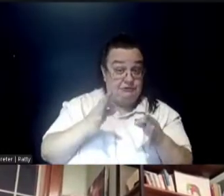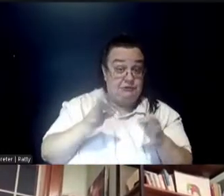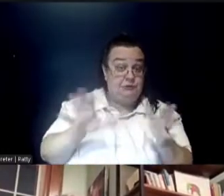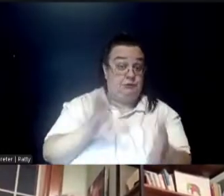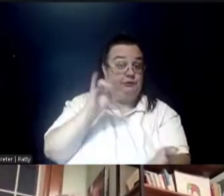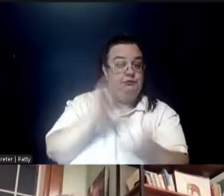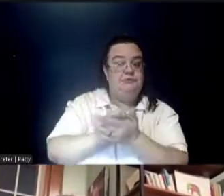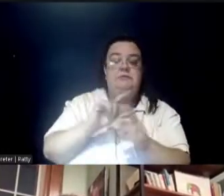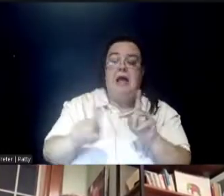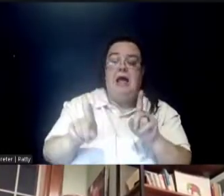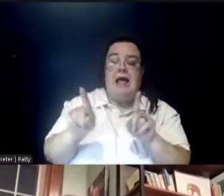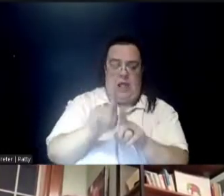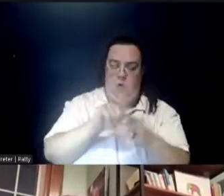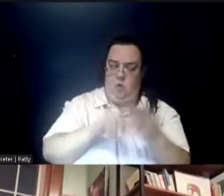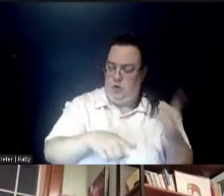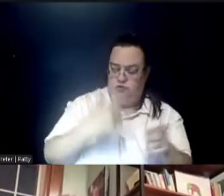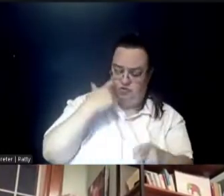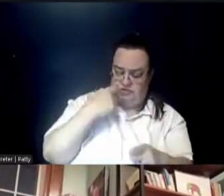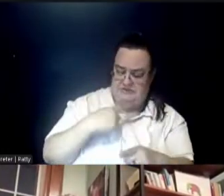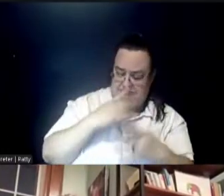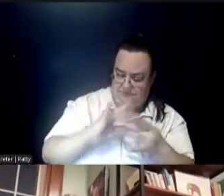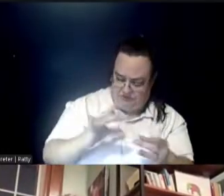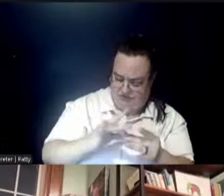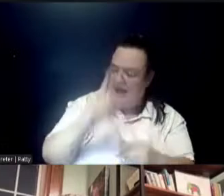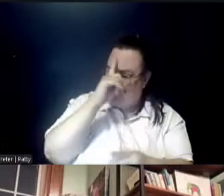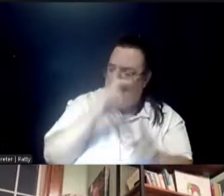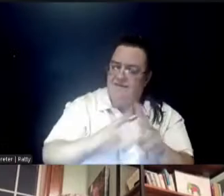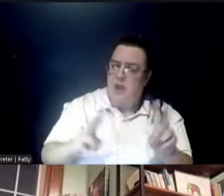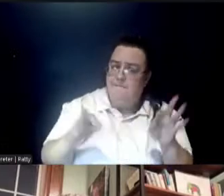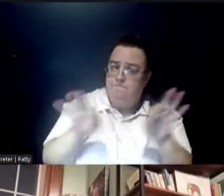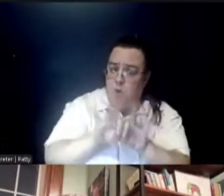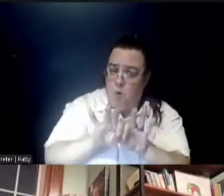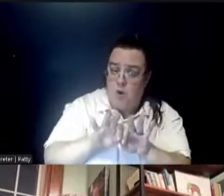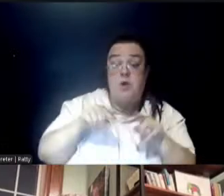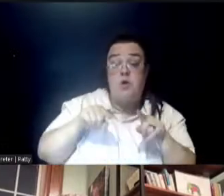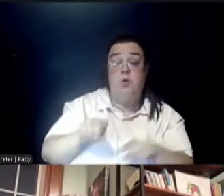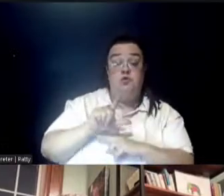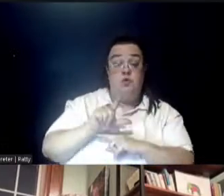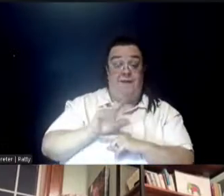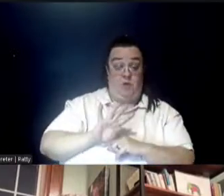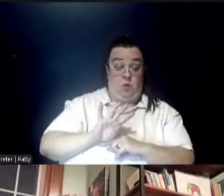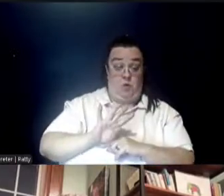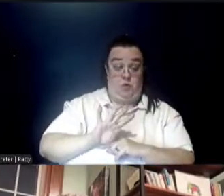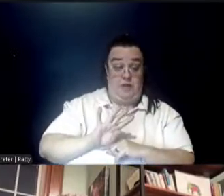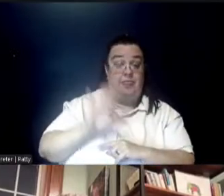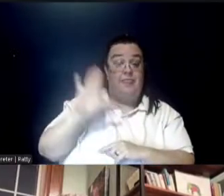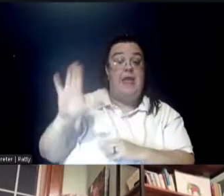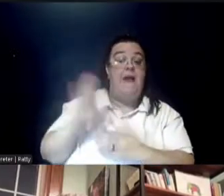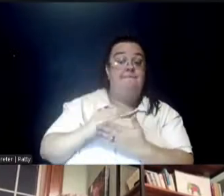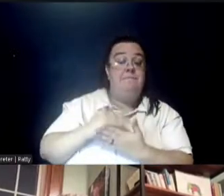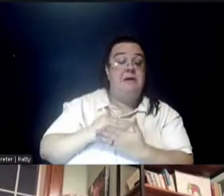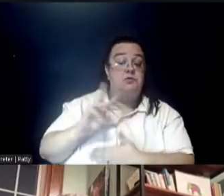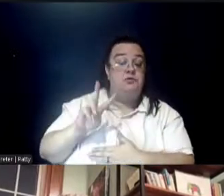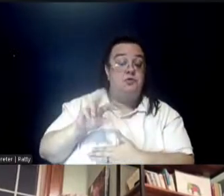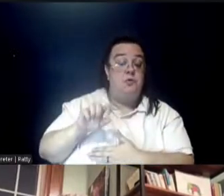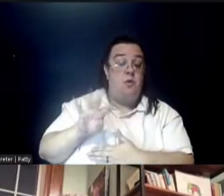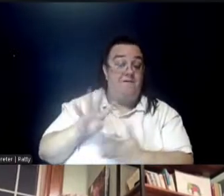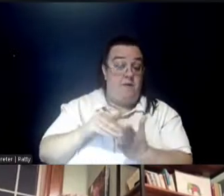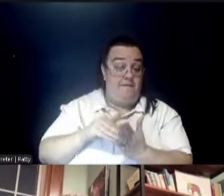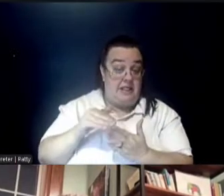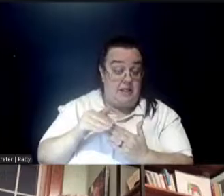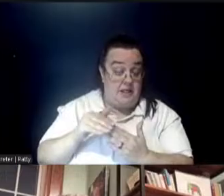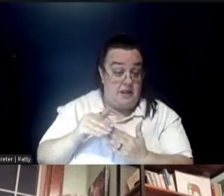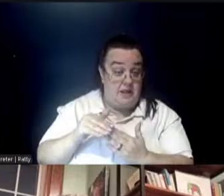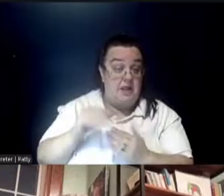just pointed out, and I think it's very important, in 24, their budget was 2.4 million.